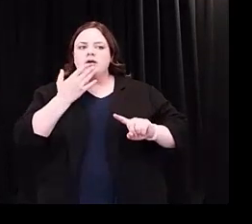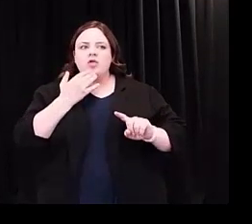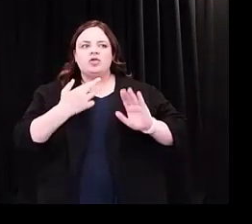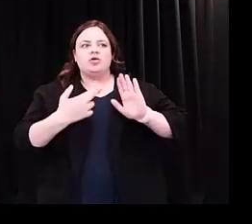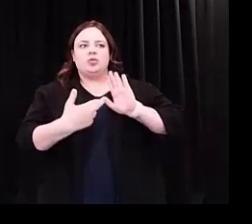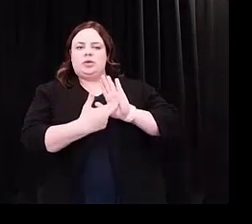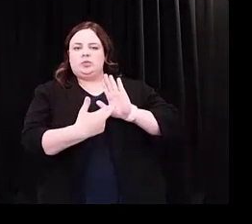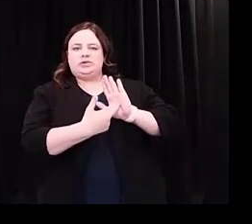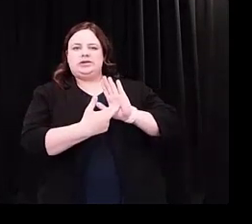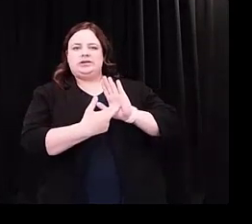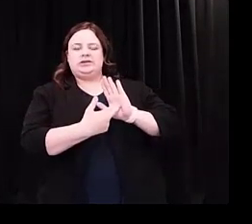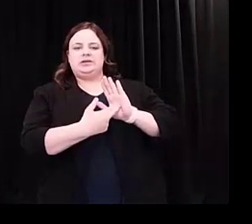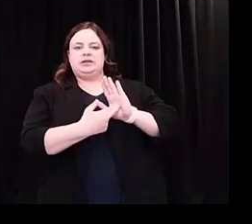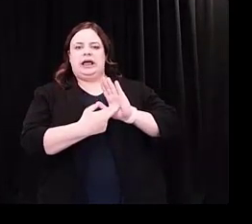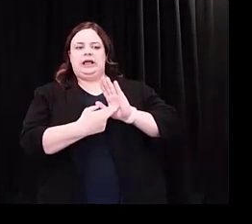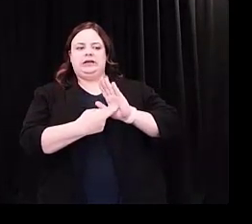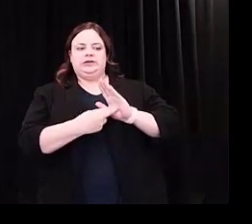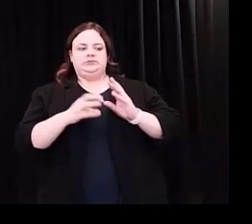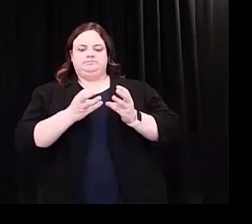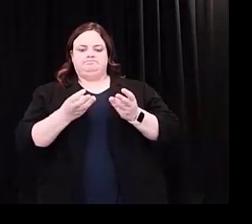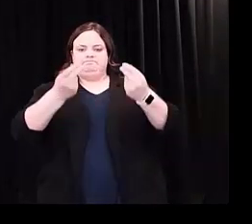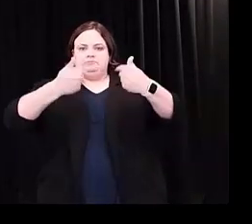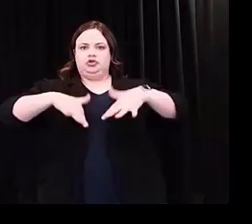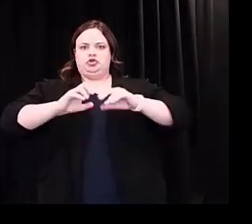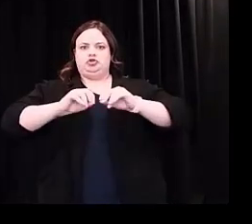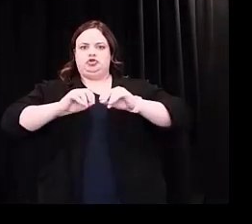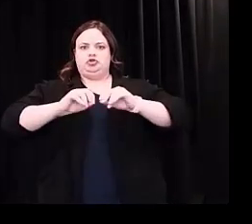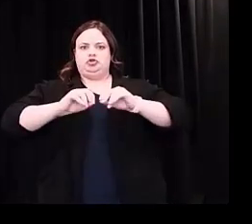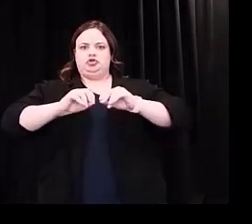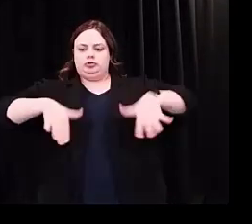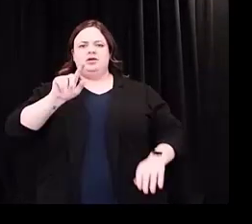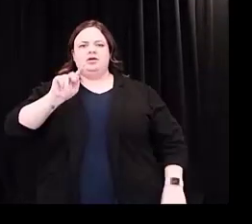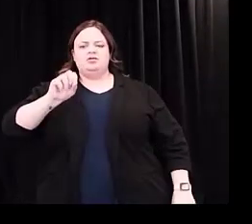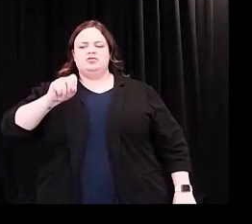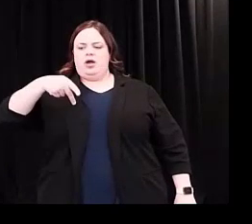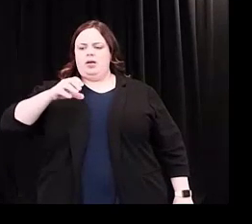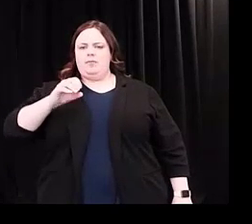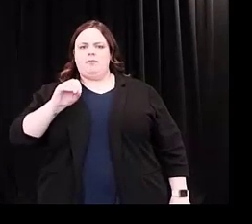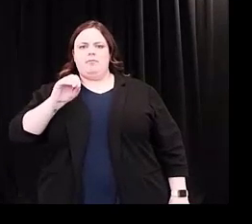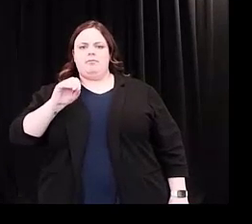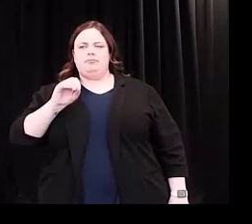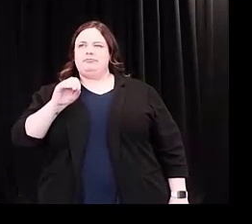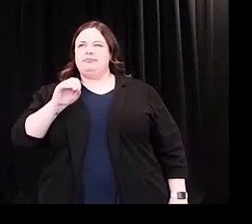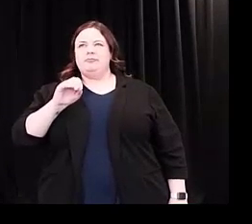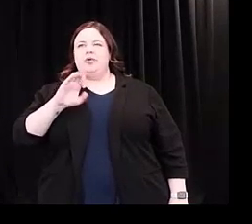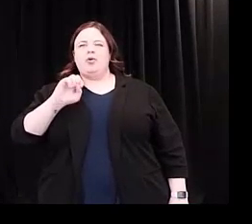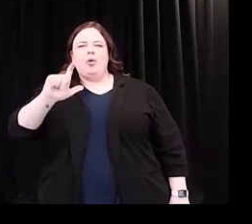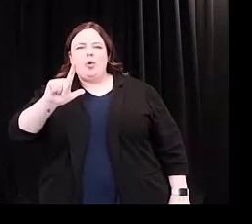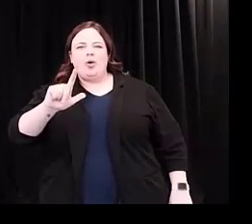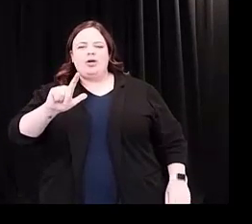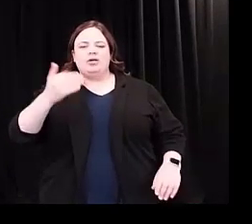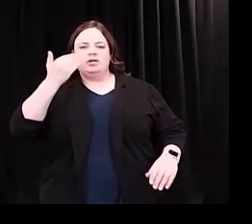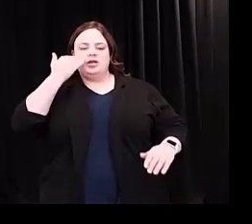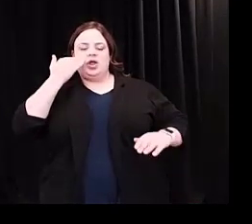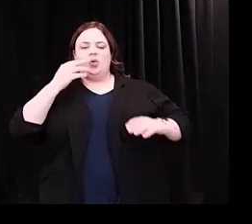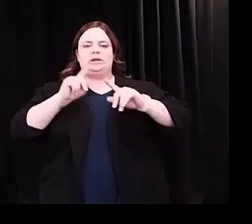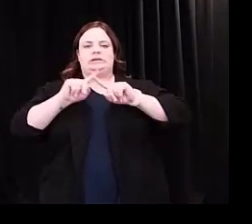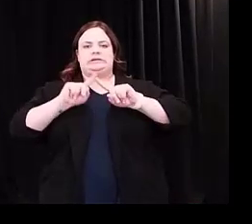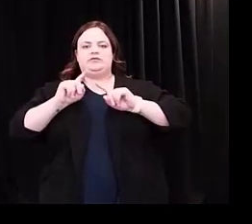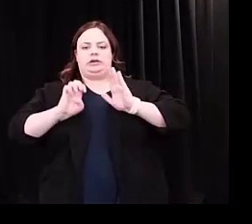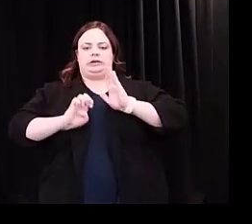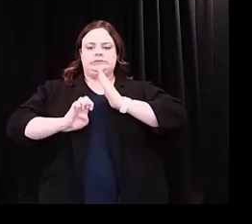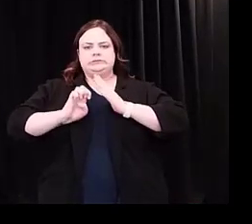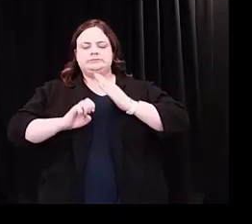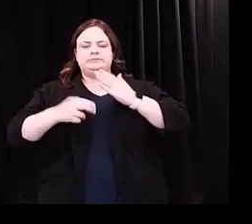represent topical, I'm not using the right term, but different levels of height of